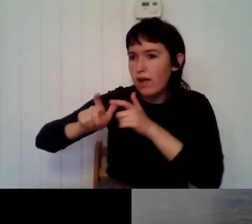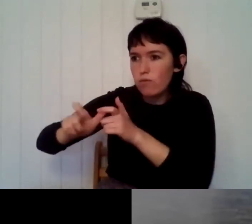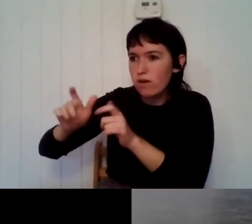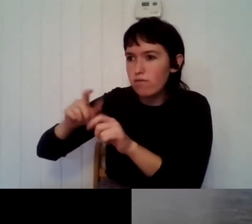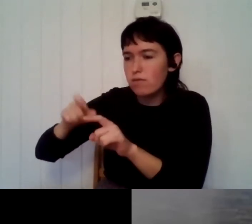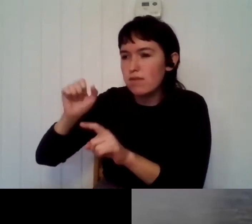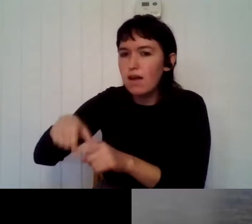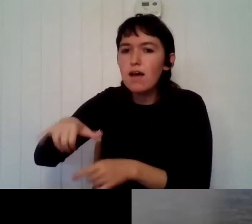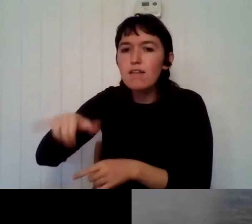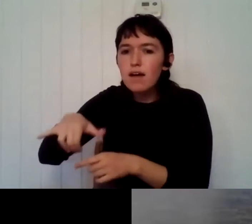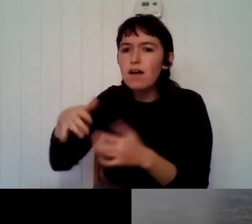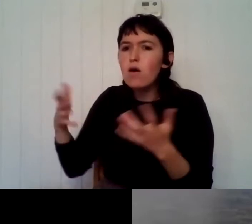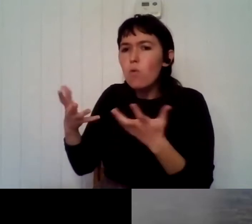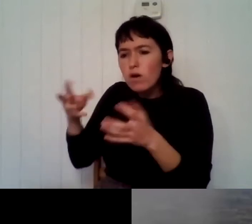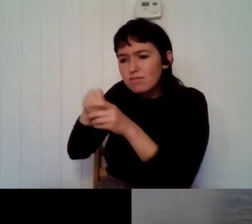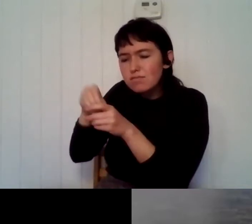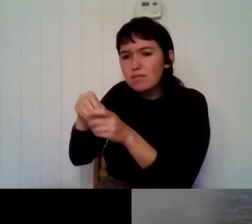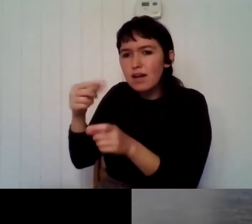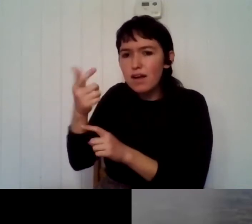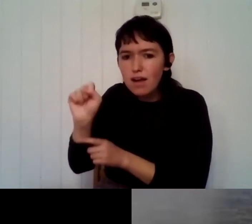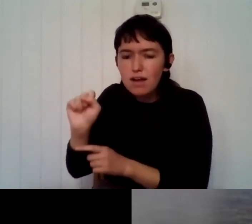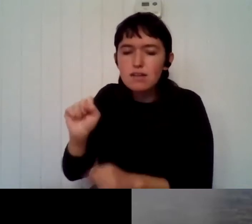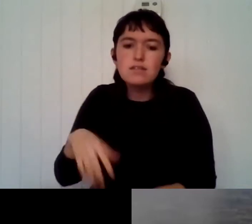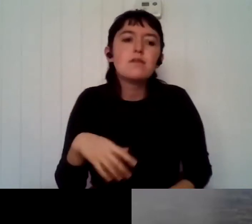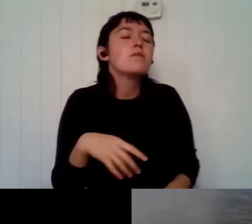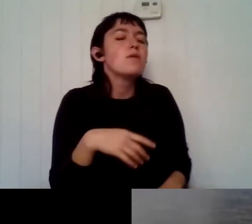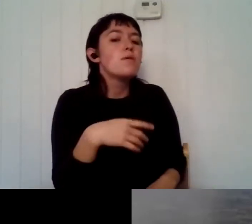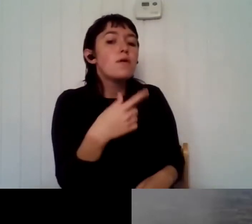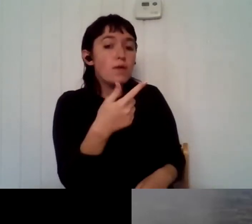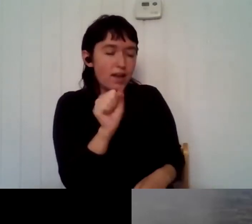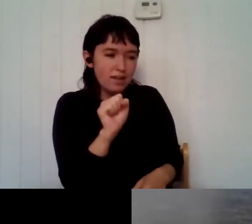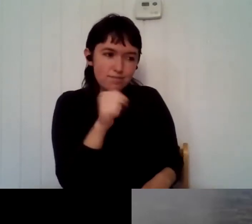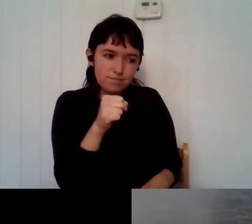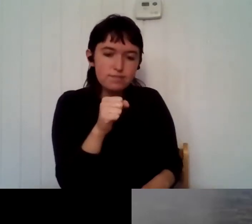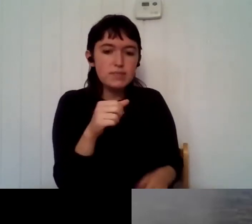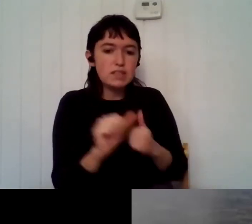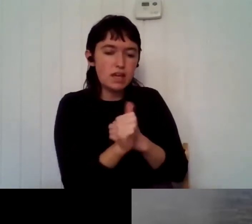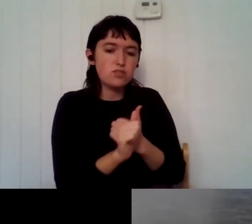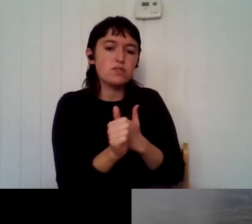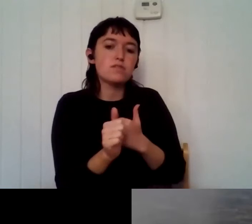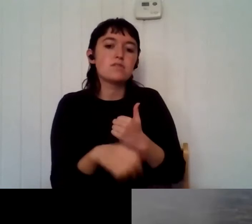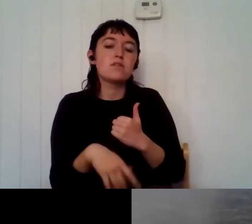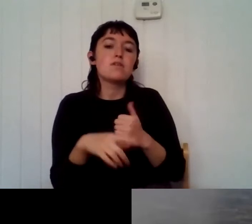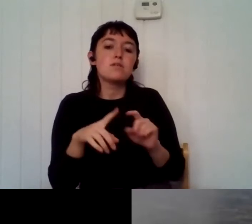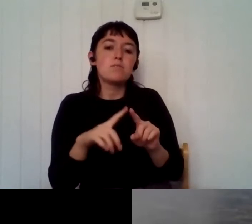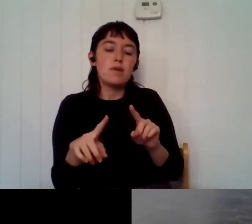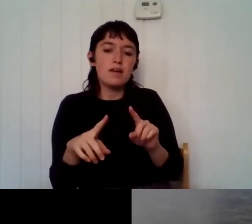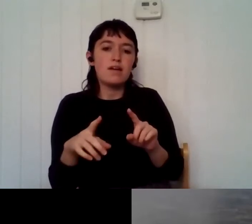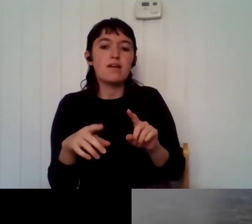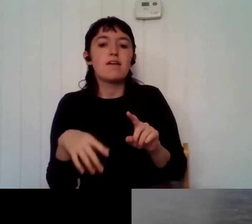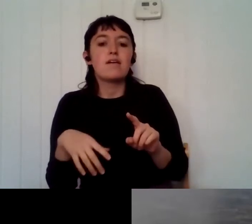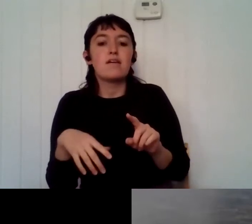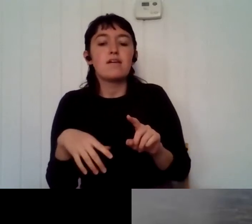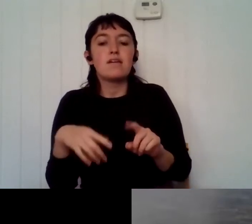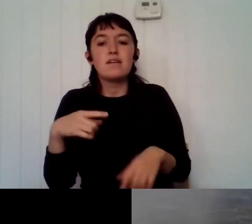It's not so much that the gas itself, well, it's dangerous. The gas itself is dangerous, but the problem is that it's very, very, very, very, very, very